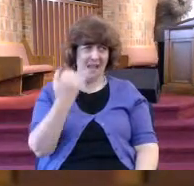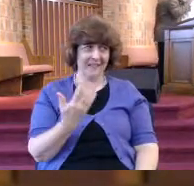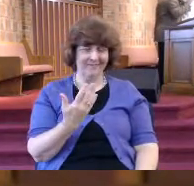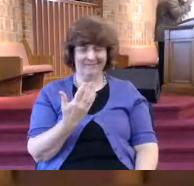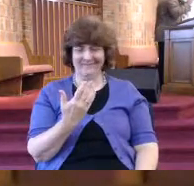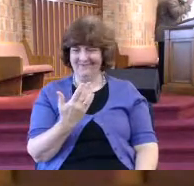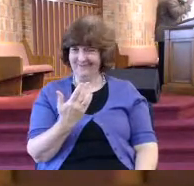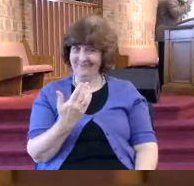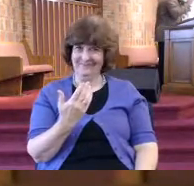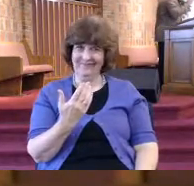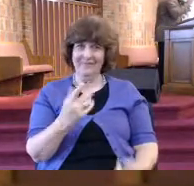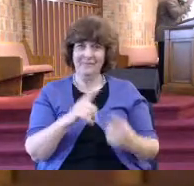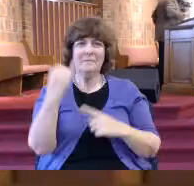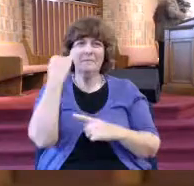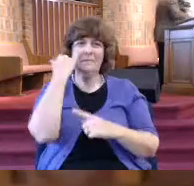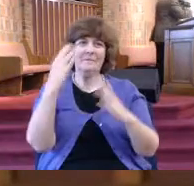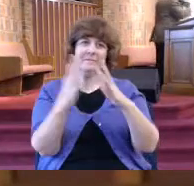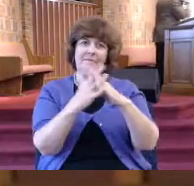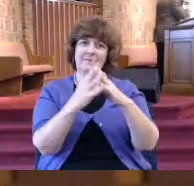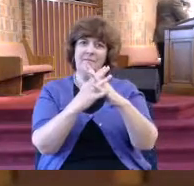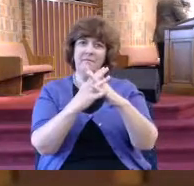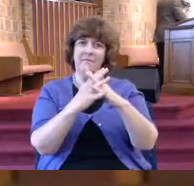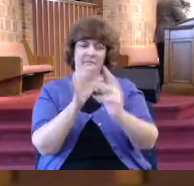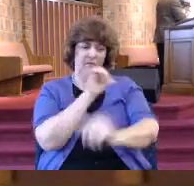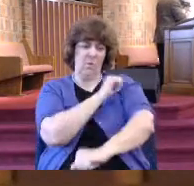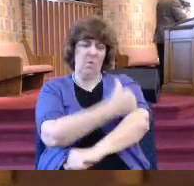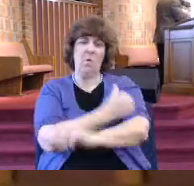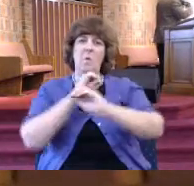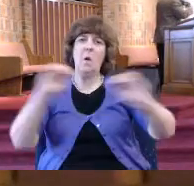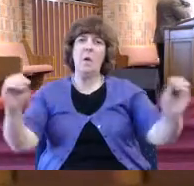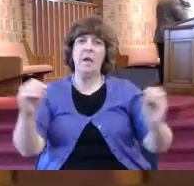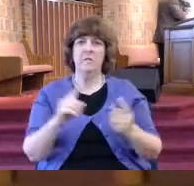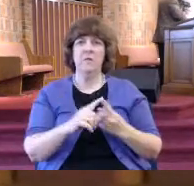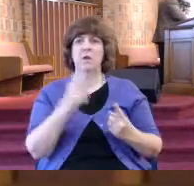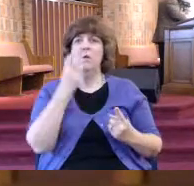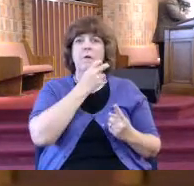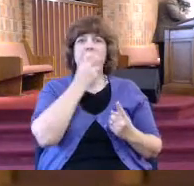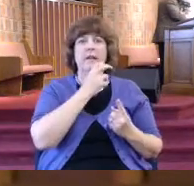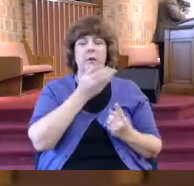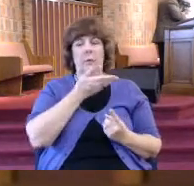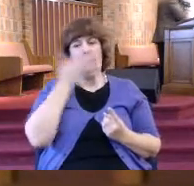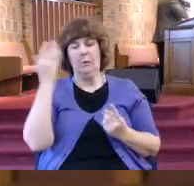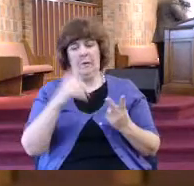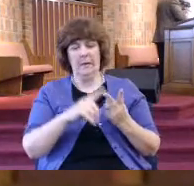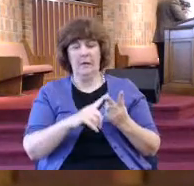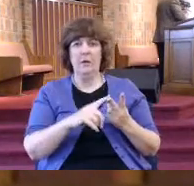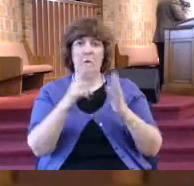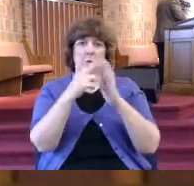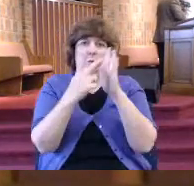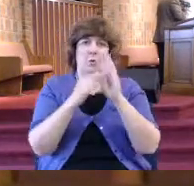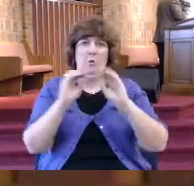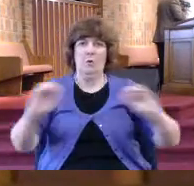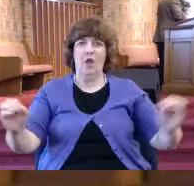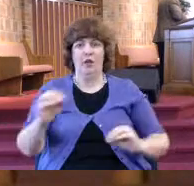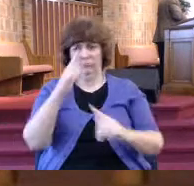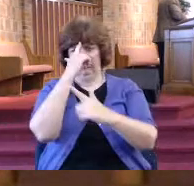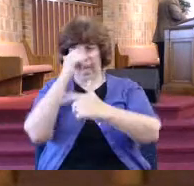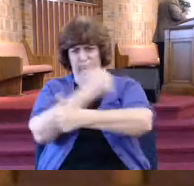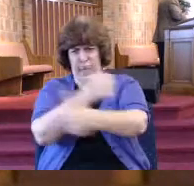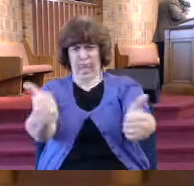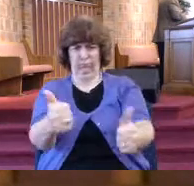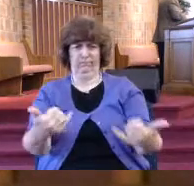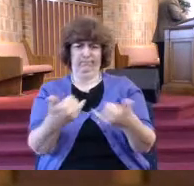Imagine a football game with no authority. No referees, no rules. You just did whatever you want.